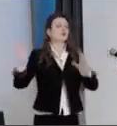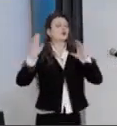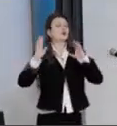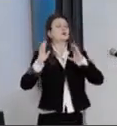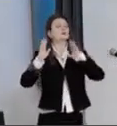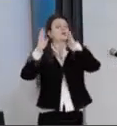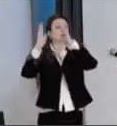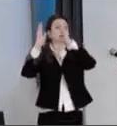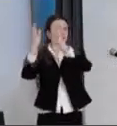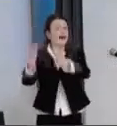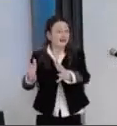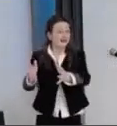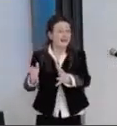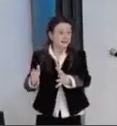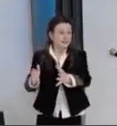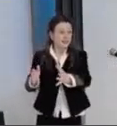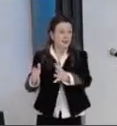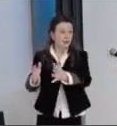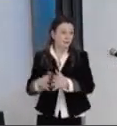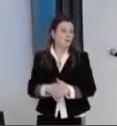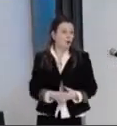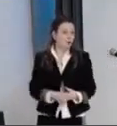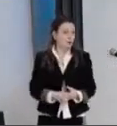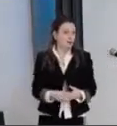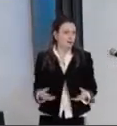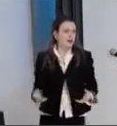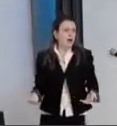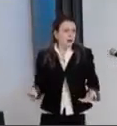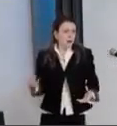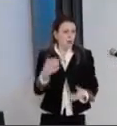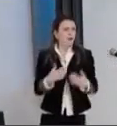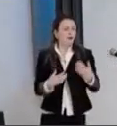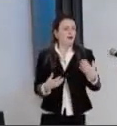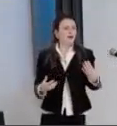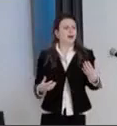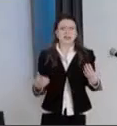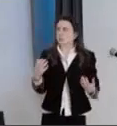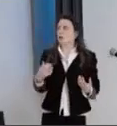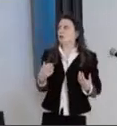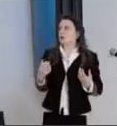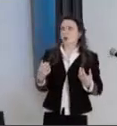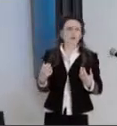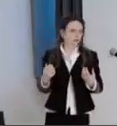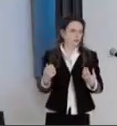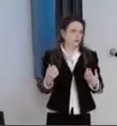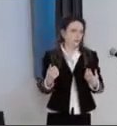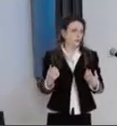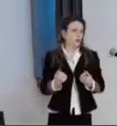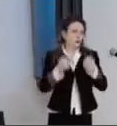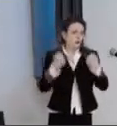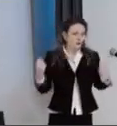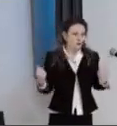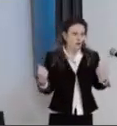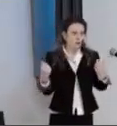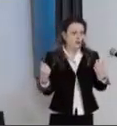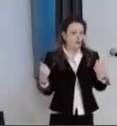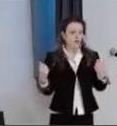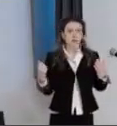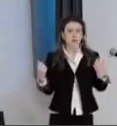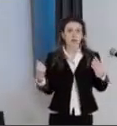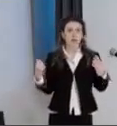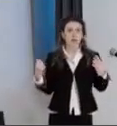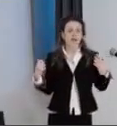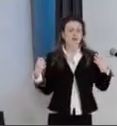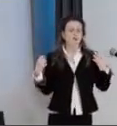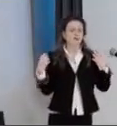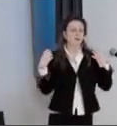if you move to the reality of this object, your experience of it will change and will turn